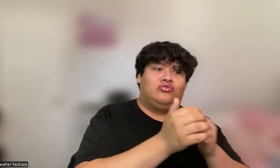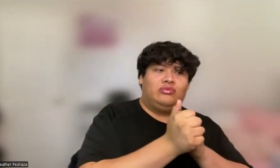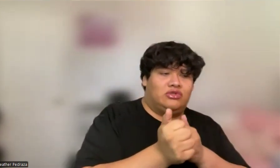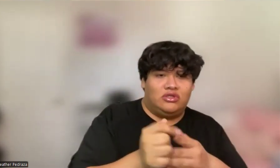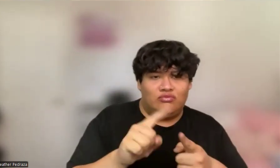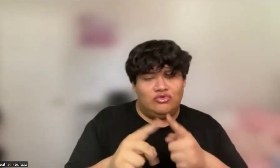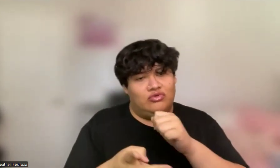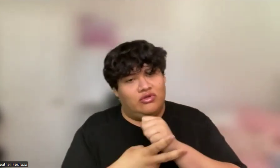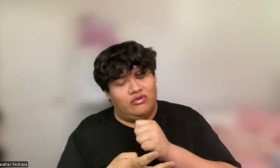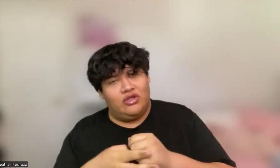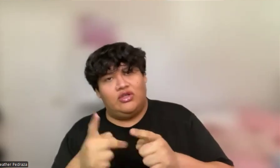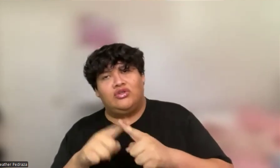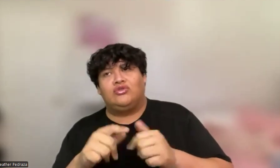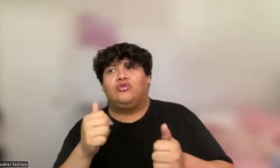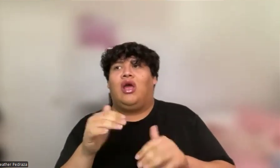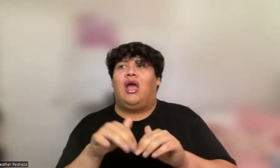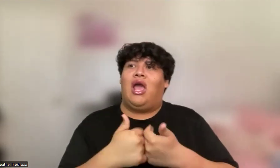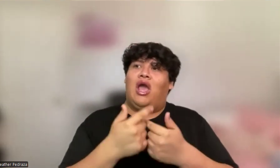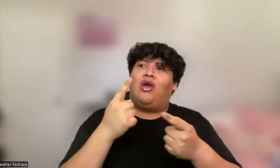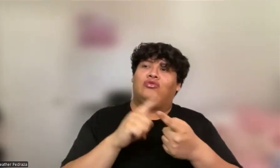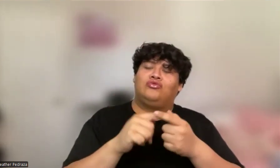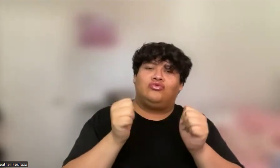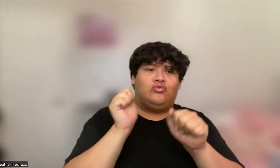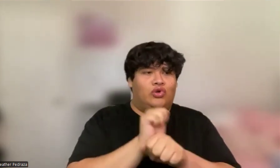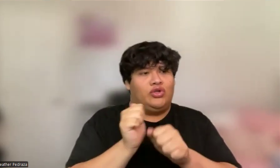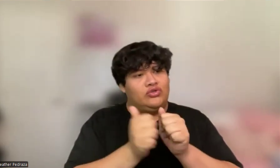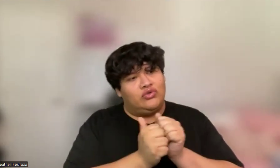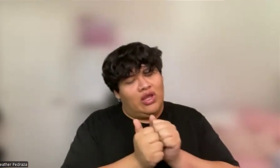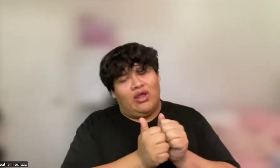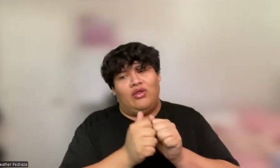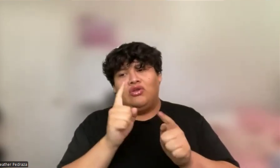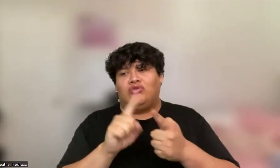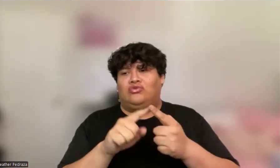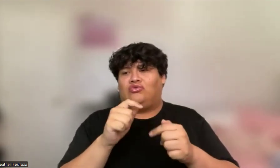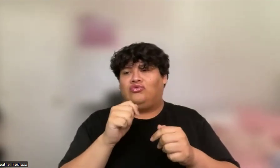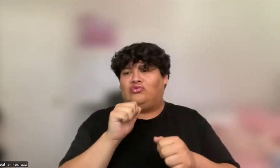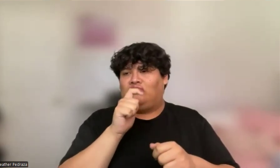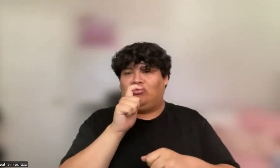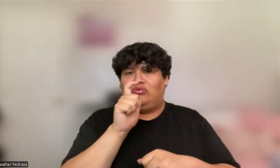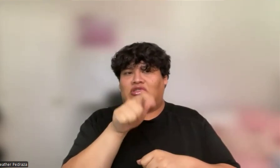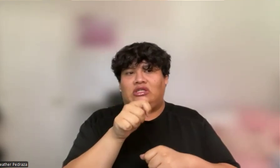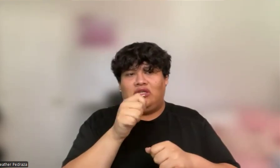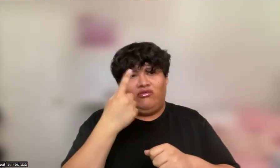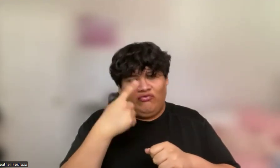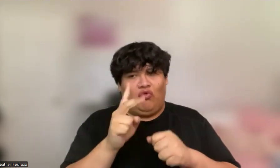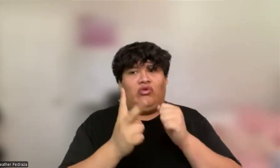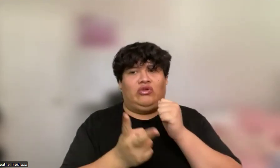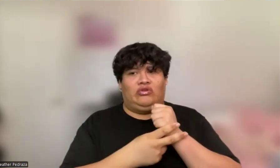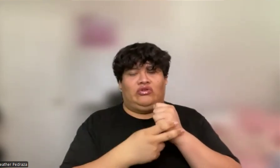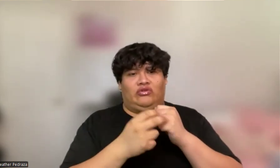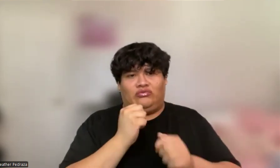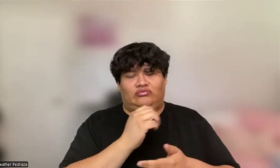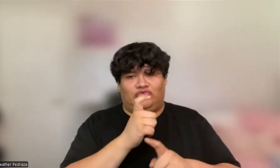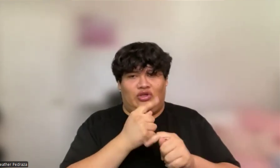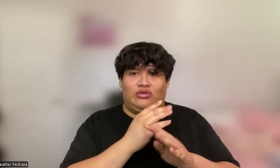conservatorship mode to a how do we work together to prevent the need for conservatorship,